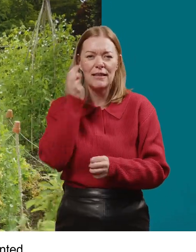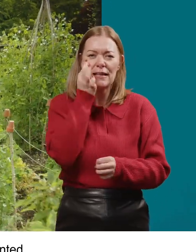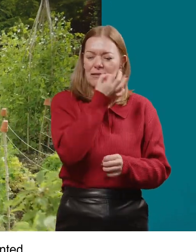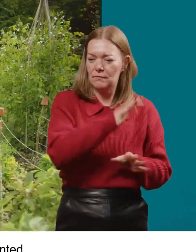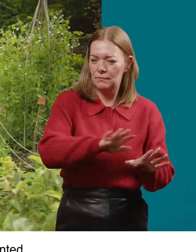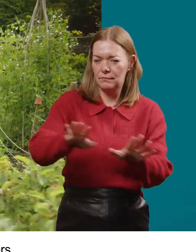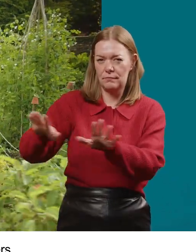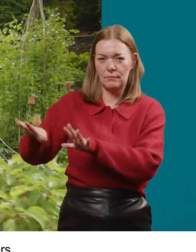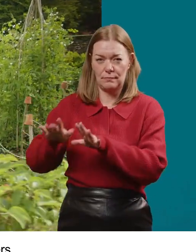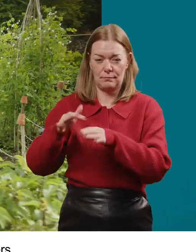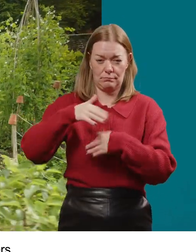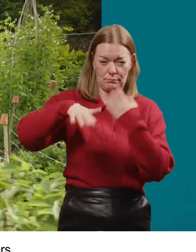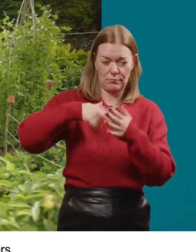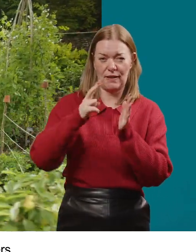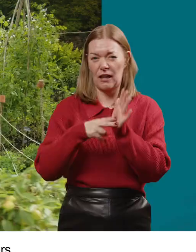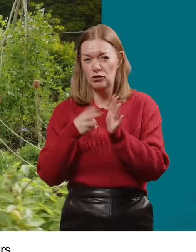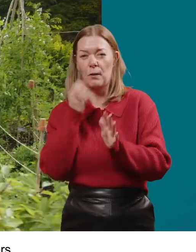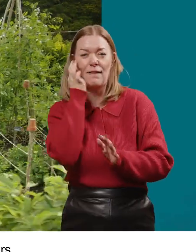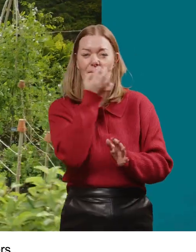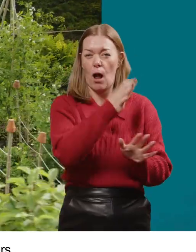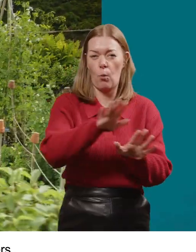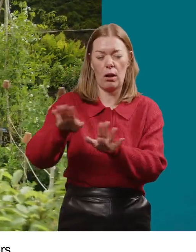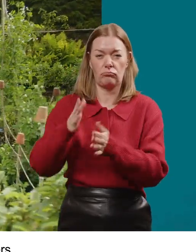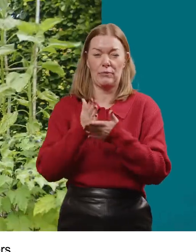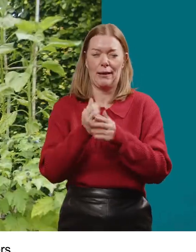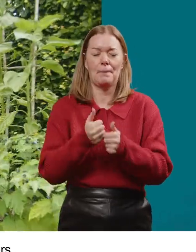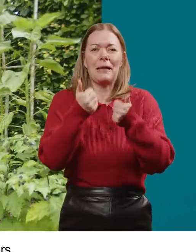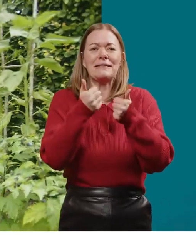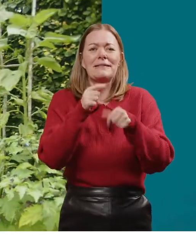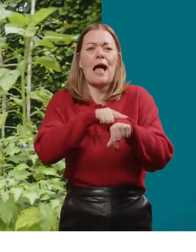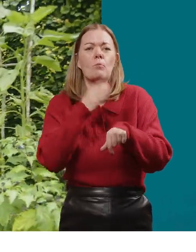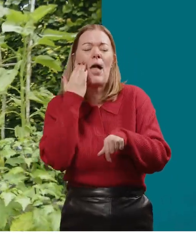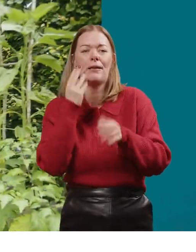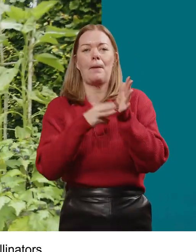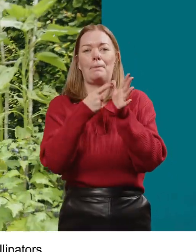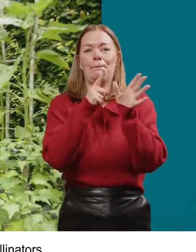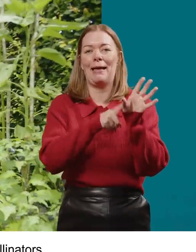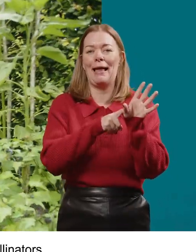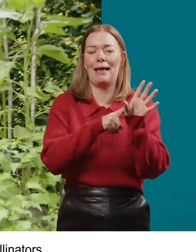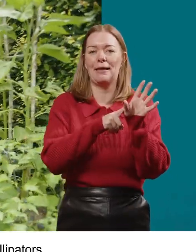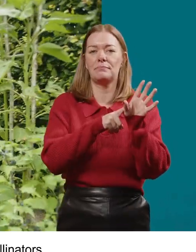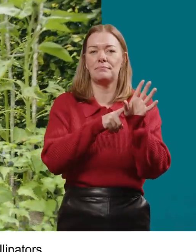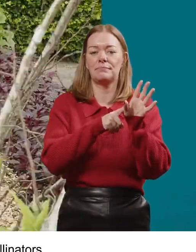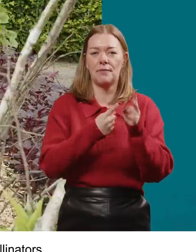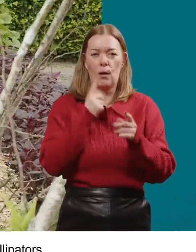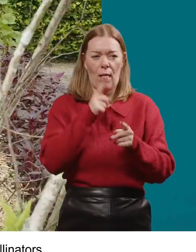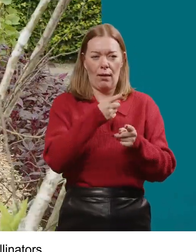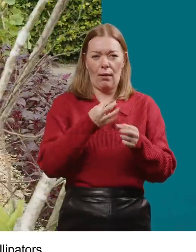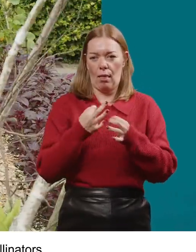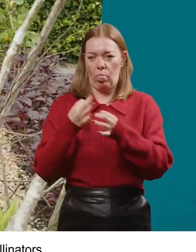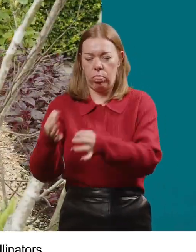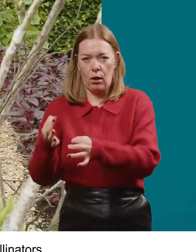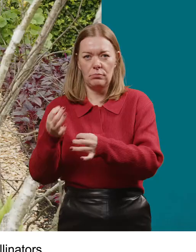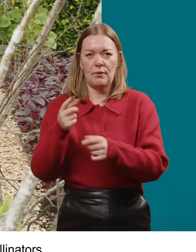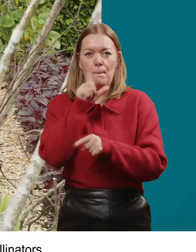mix of organically grown vegetables and flowers, and is at its best in May and June. The flowers encourage pollinators, which